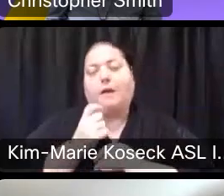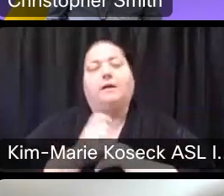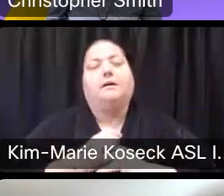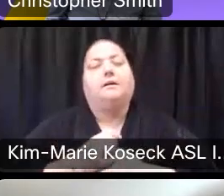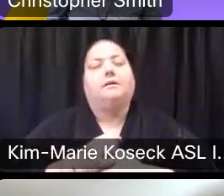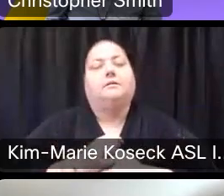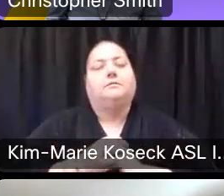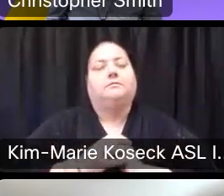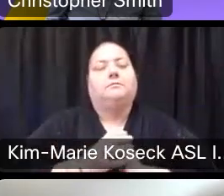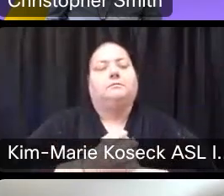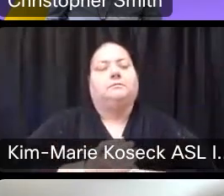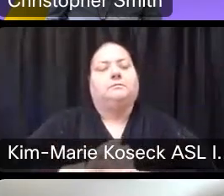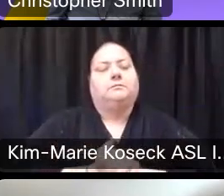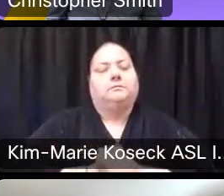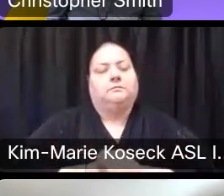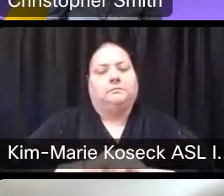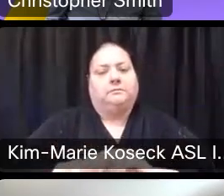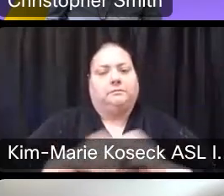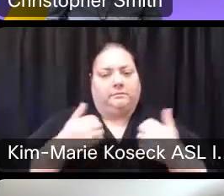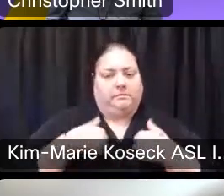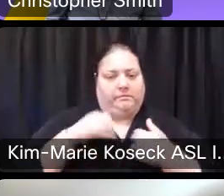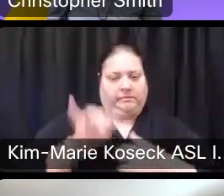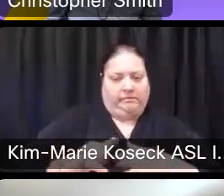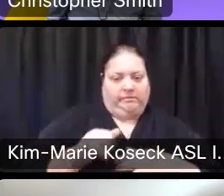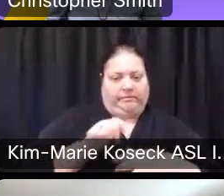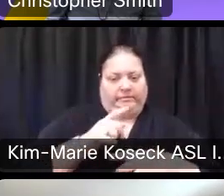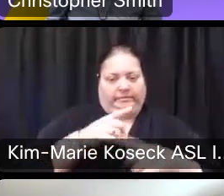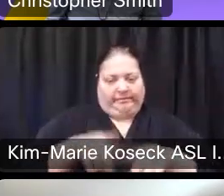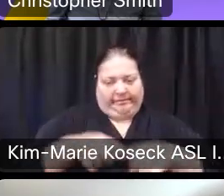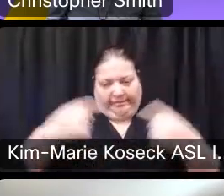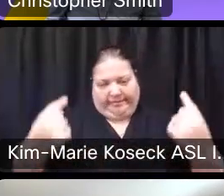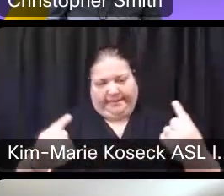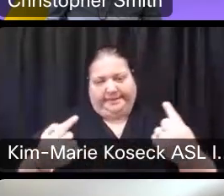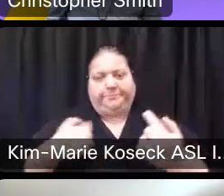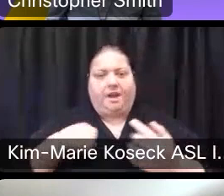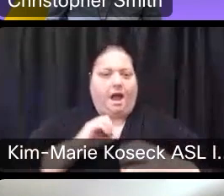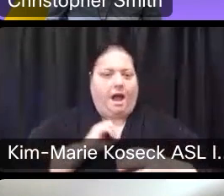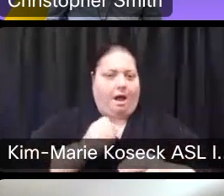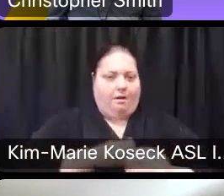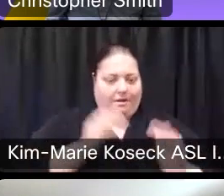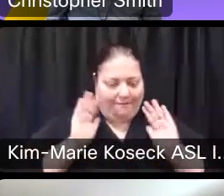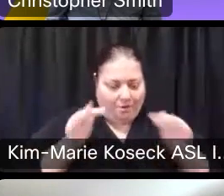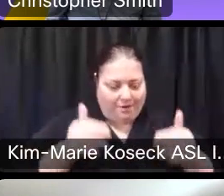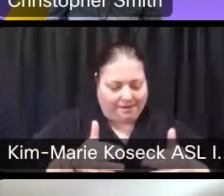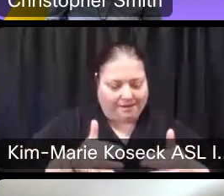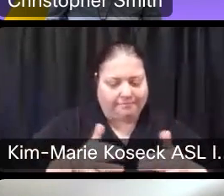it definitely is. To have that would be contrary to what I'm describing as our focus on